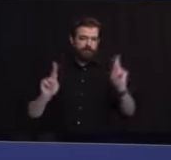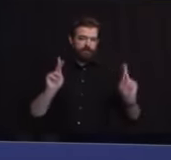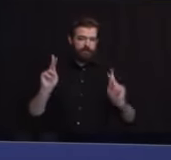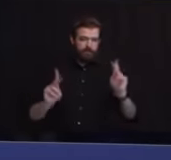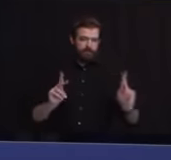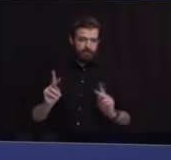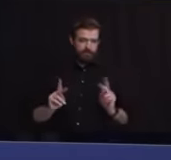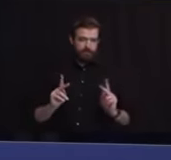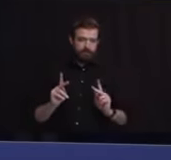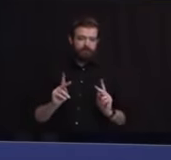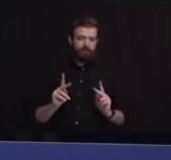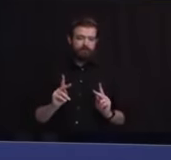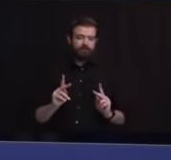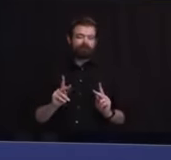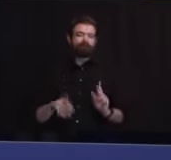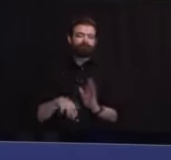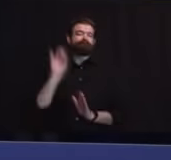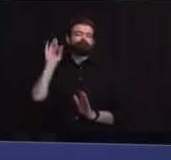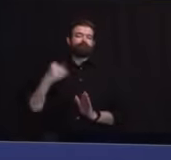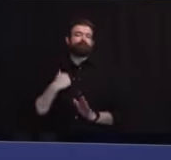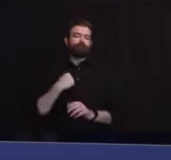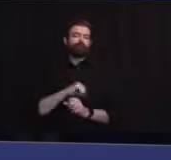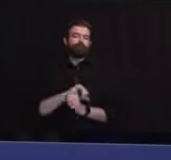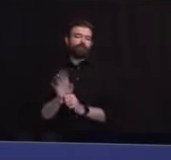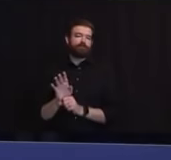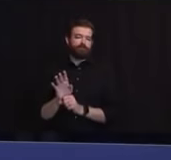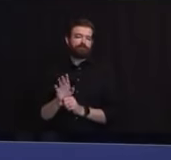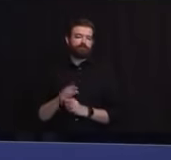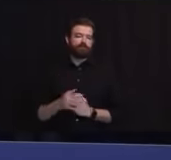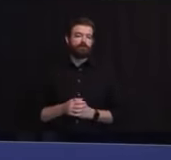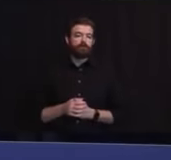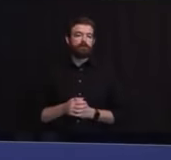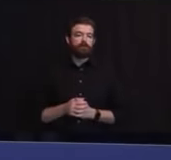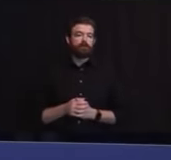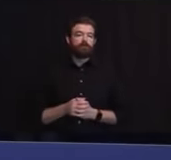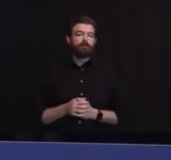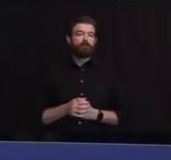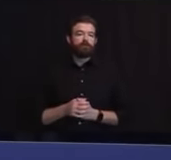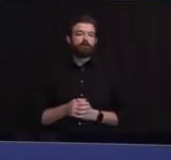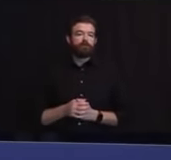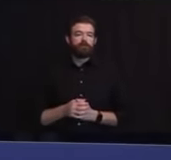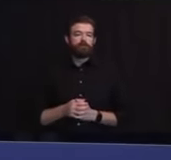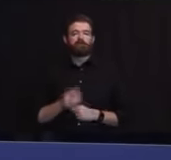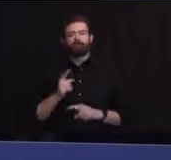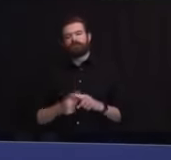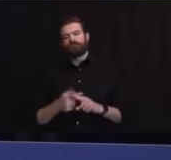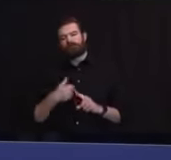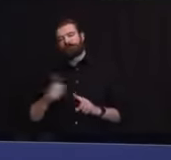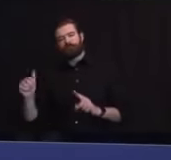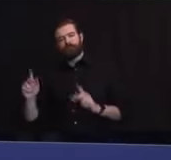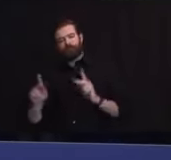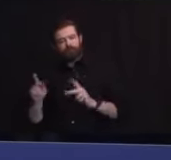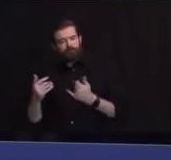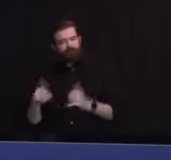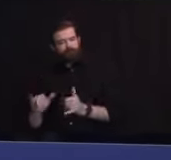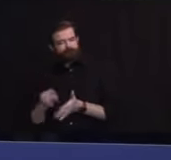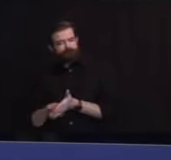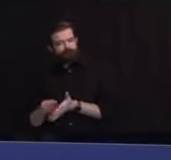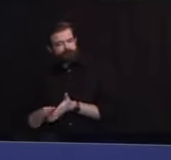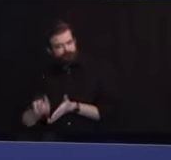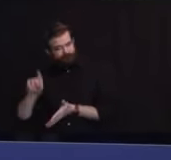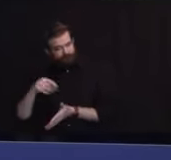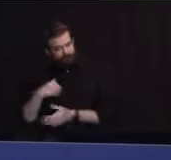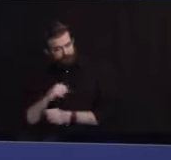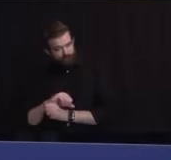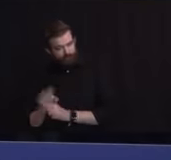COVID-19 positive patients and persons under investigation last evening. These numbers continue to decline.